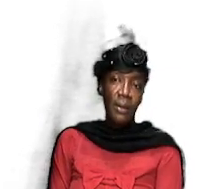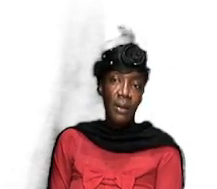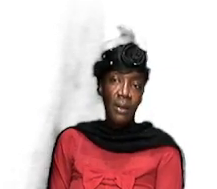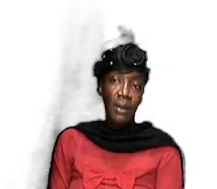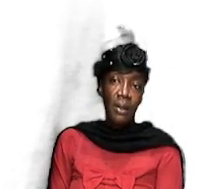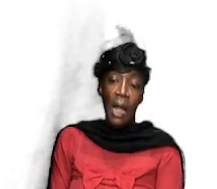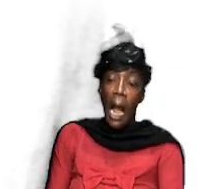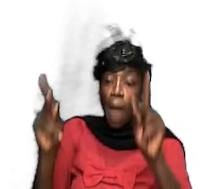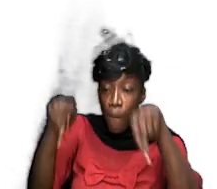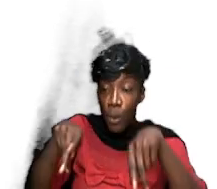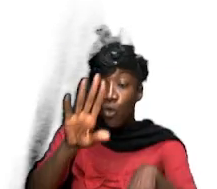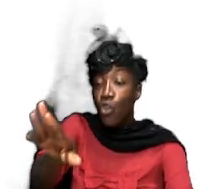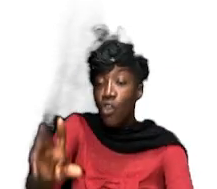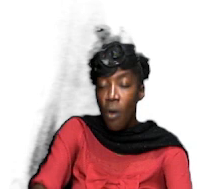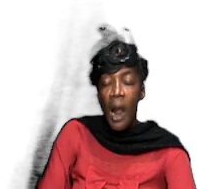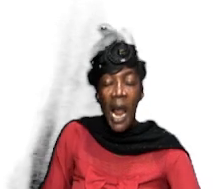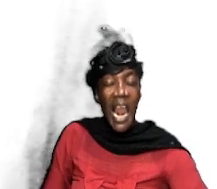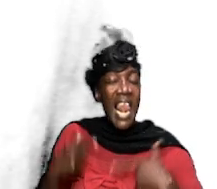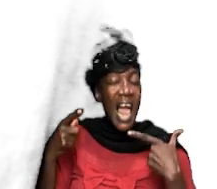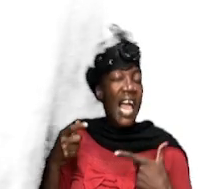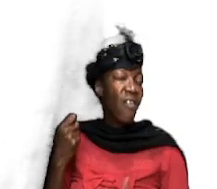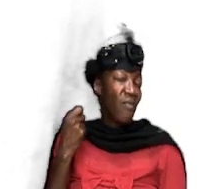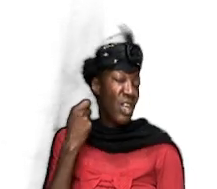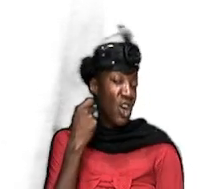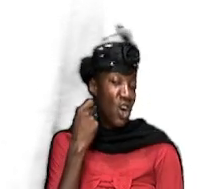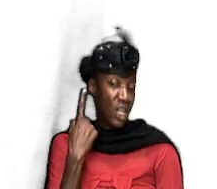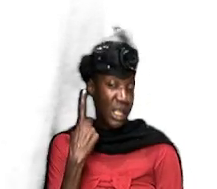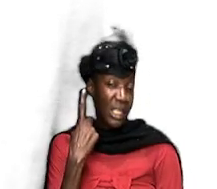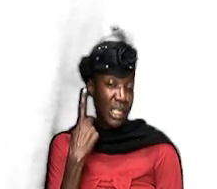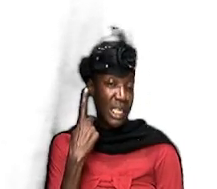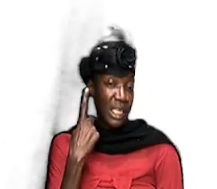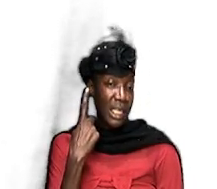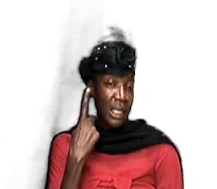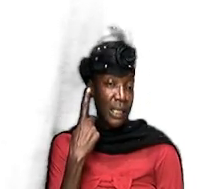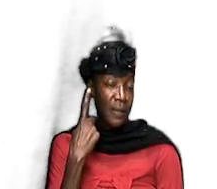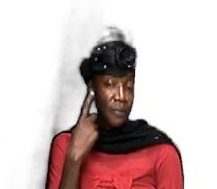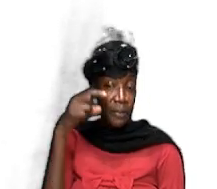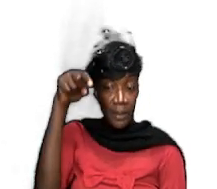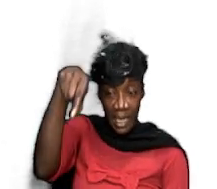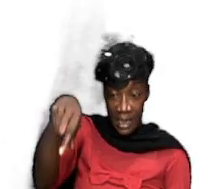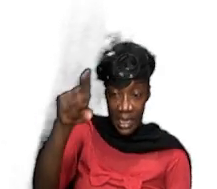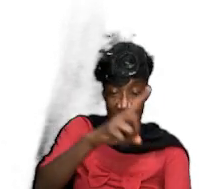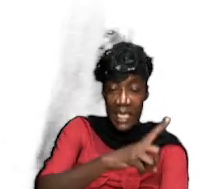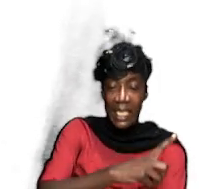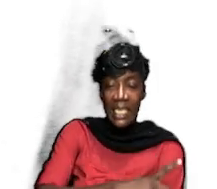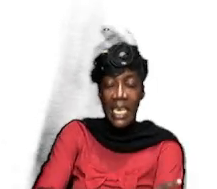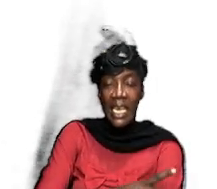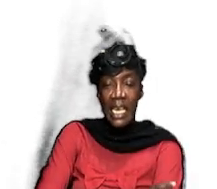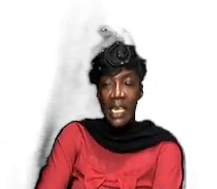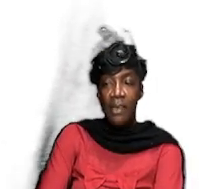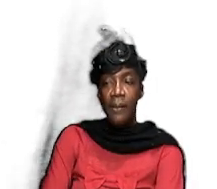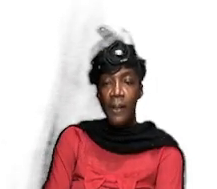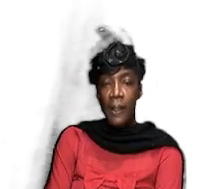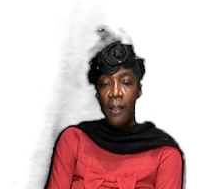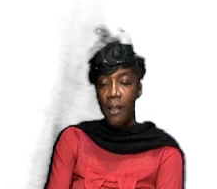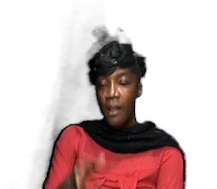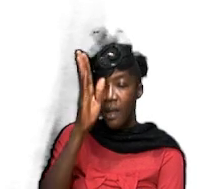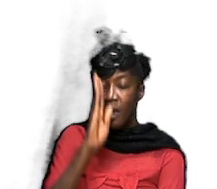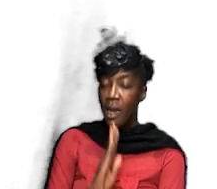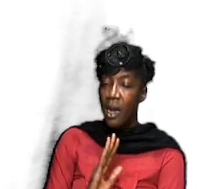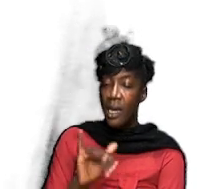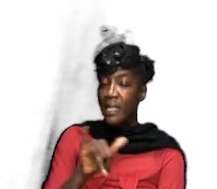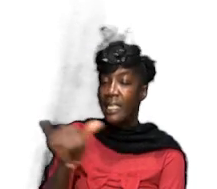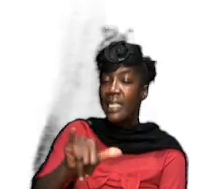and apply to our lives and understand that in this day and age, God is the